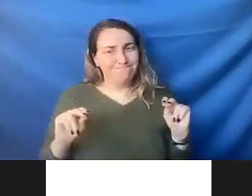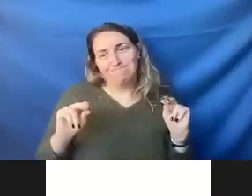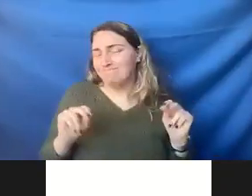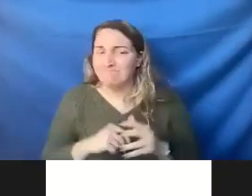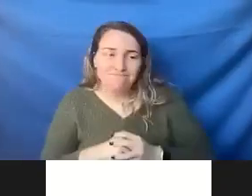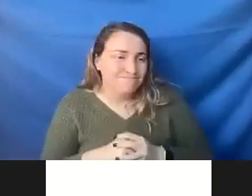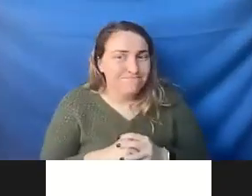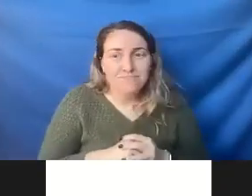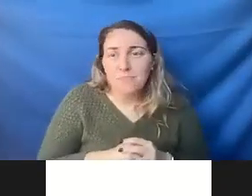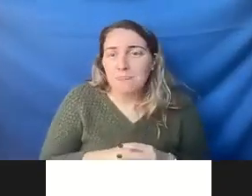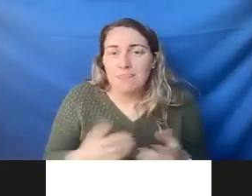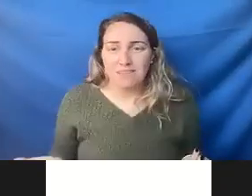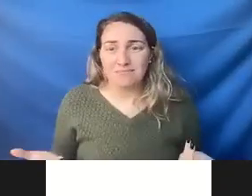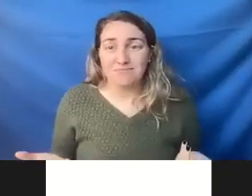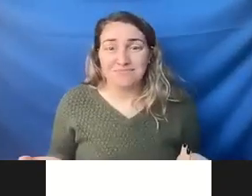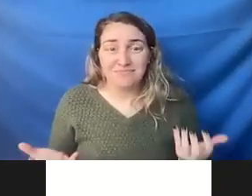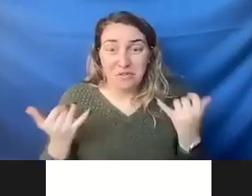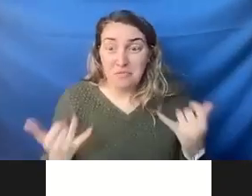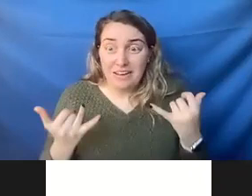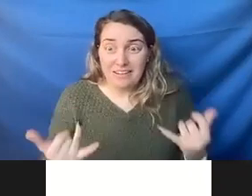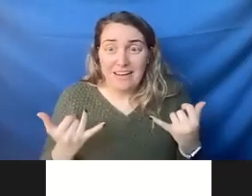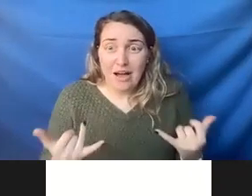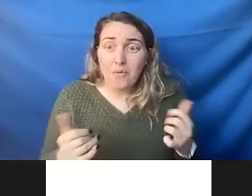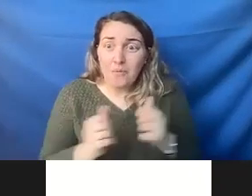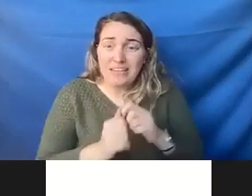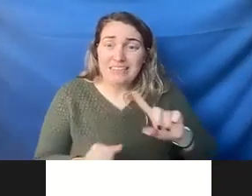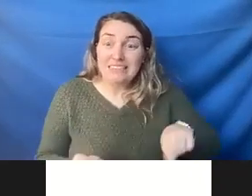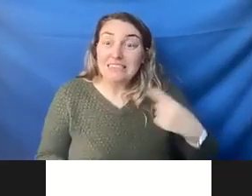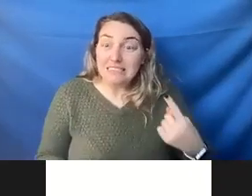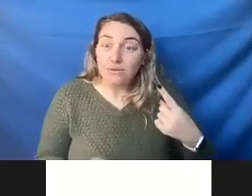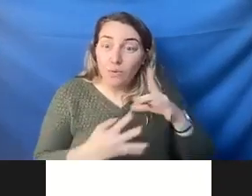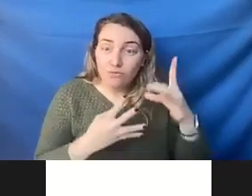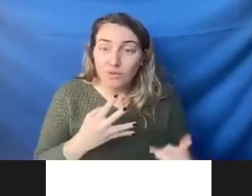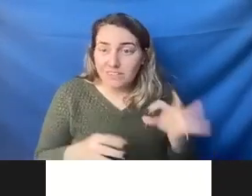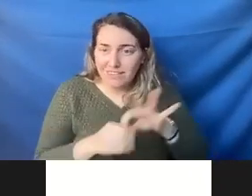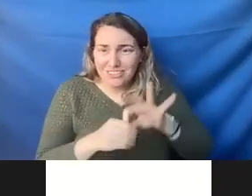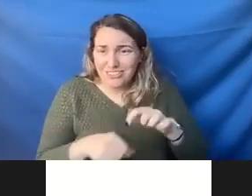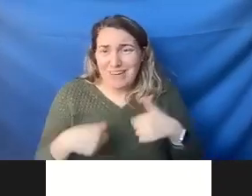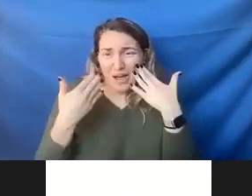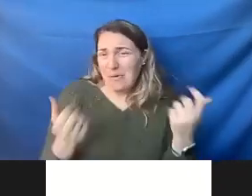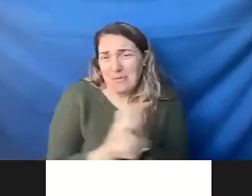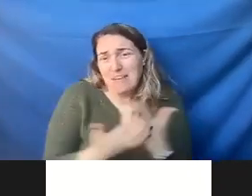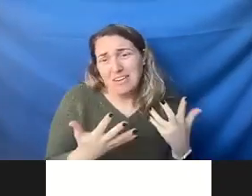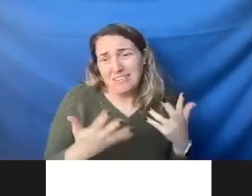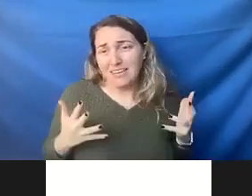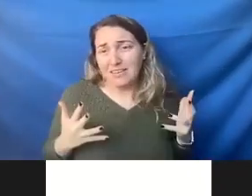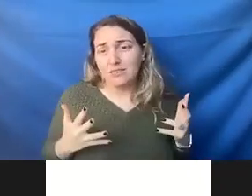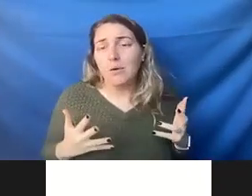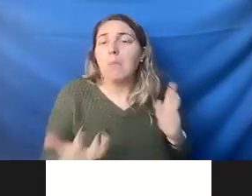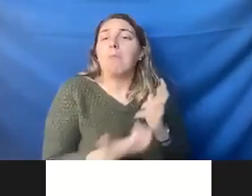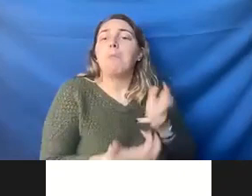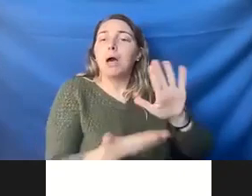don't even know right now using single choice elections. So it's up to you to decide that. You're the trusted community voice, and we